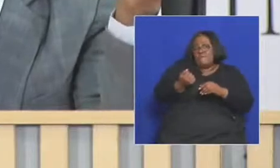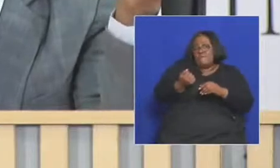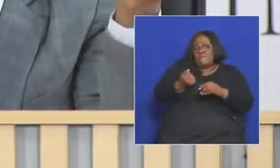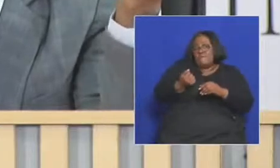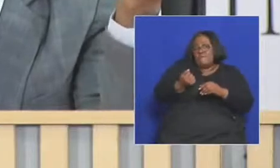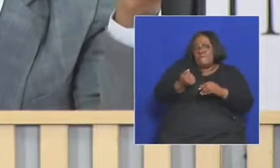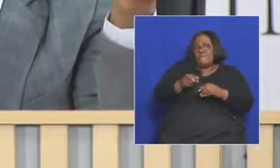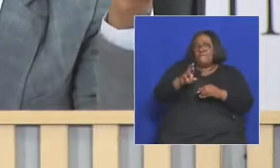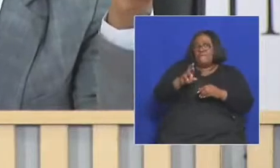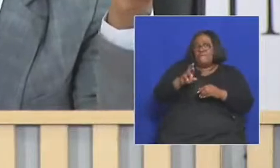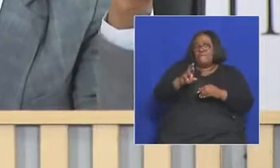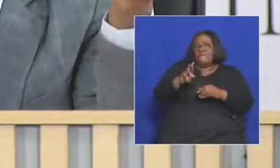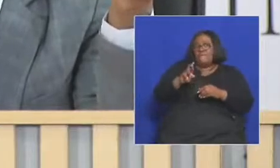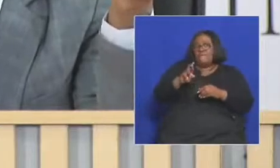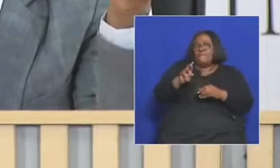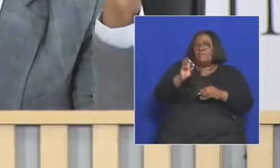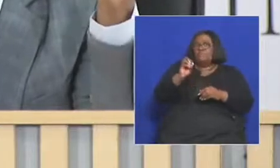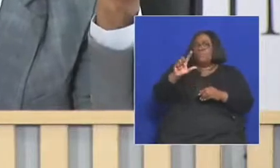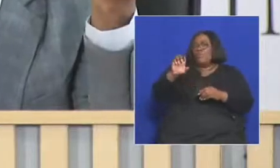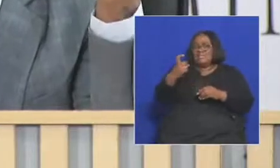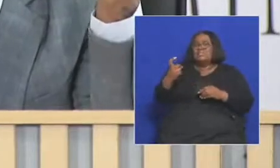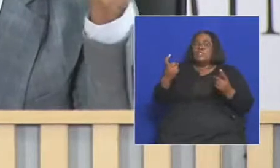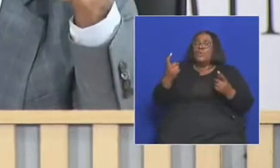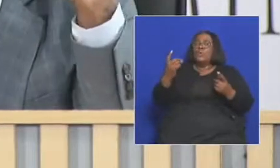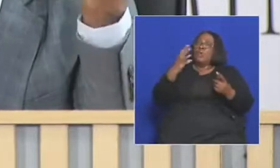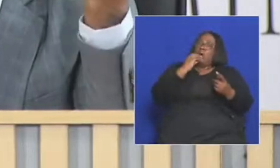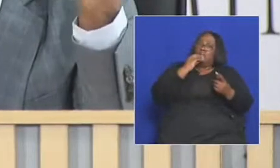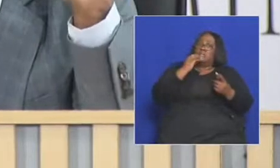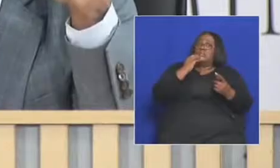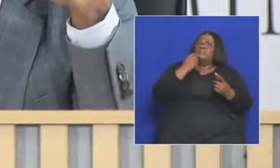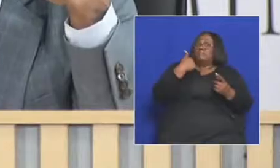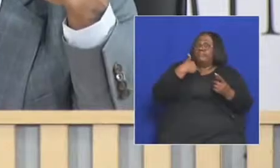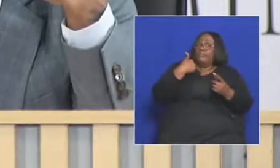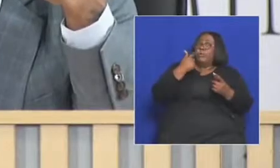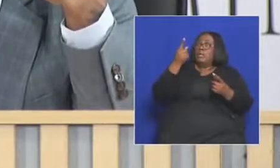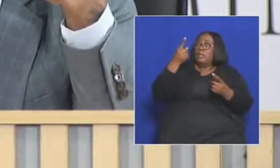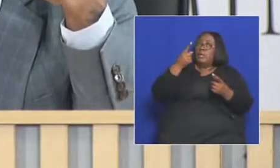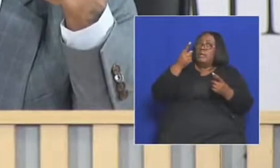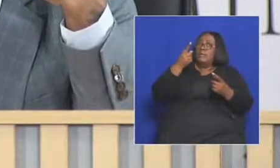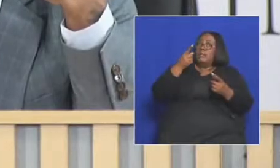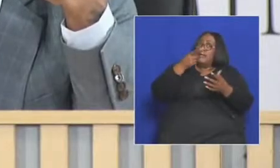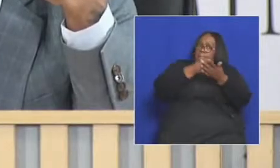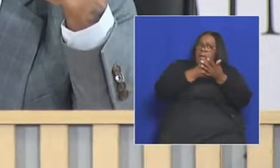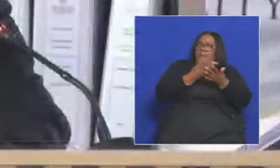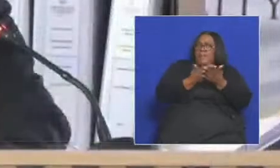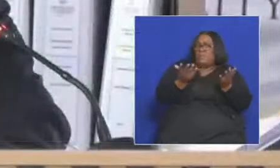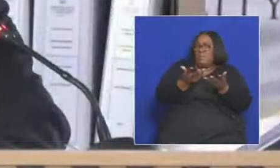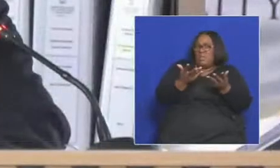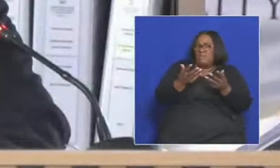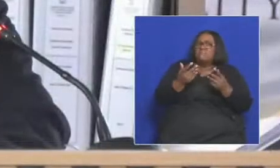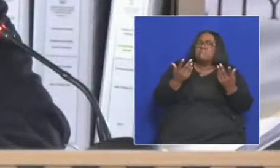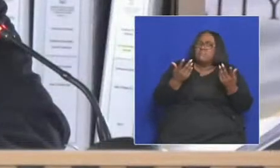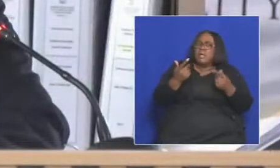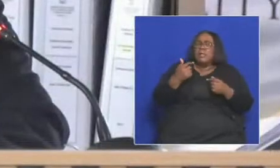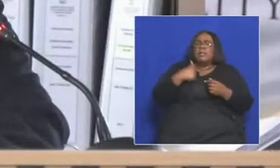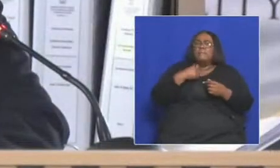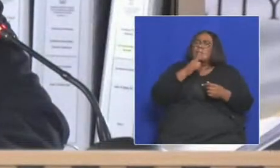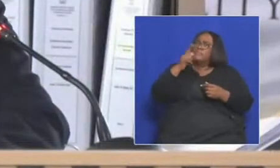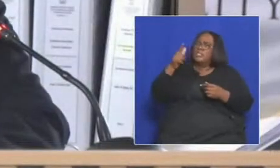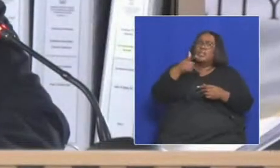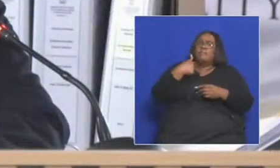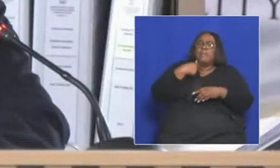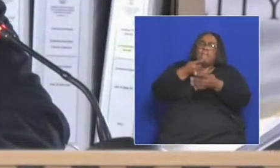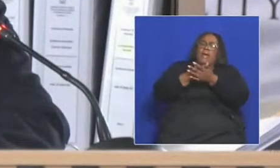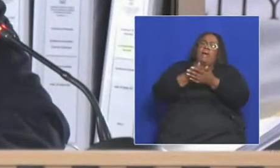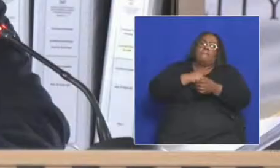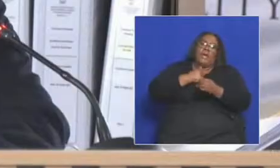bought mine, and then things like that. So, okay. Interested in actions rather